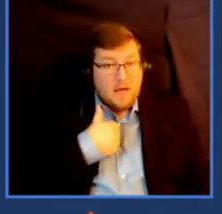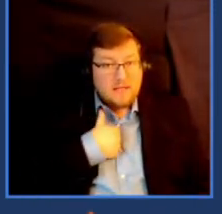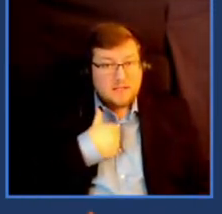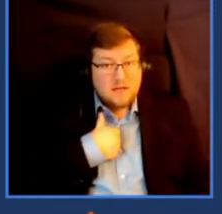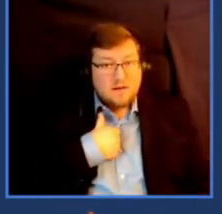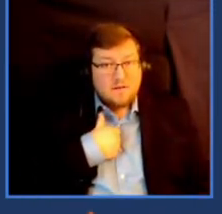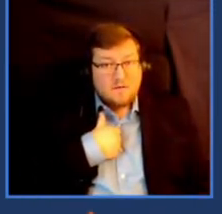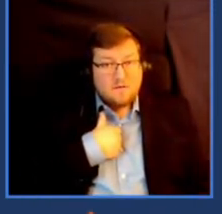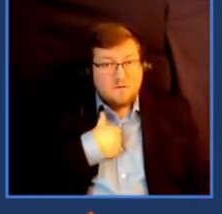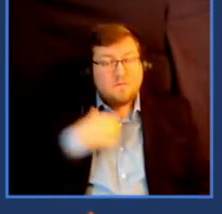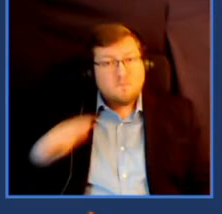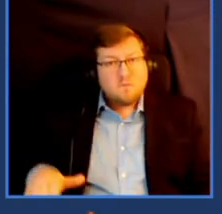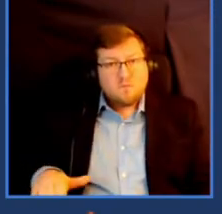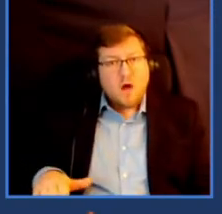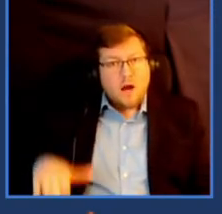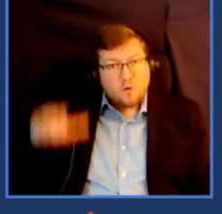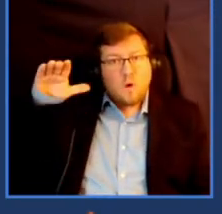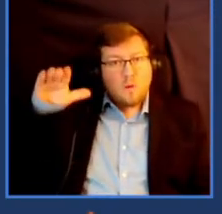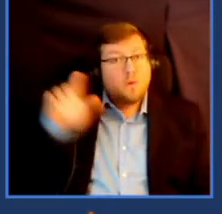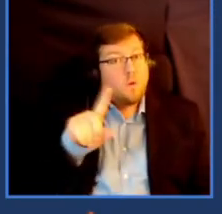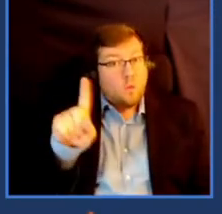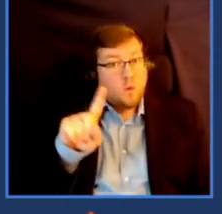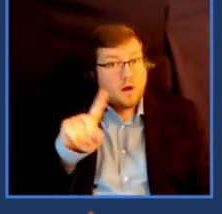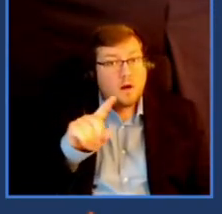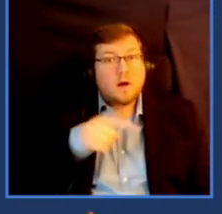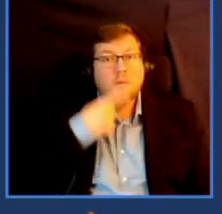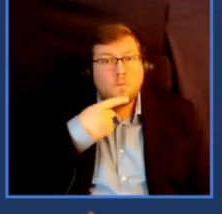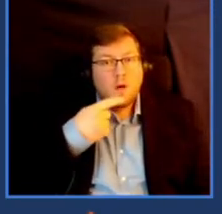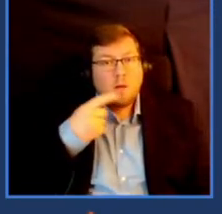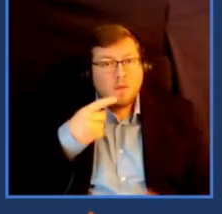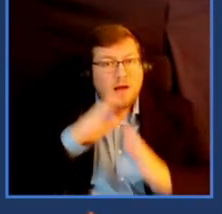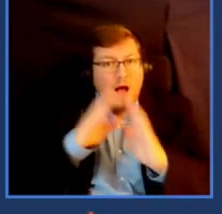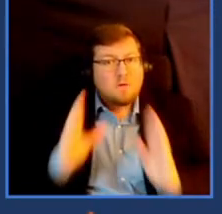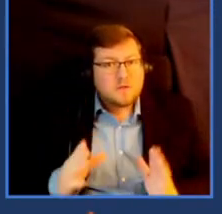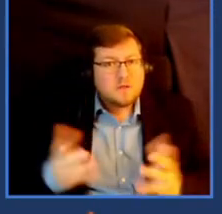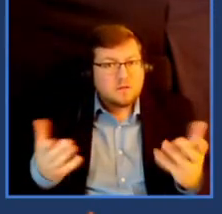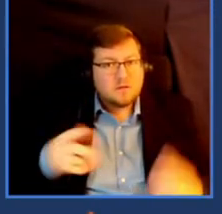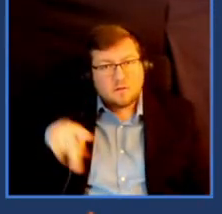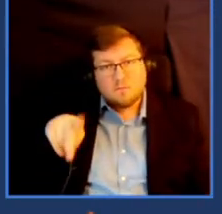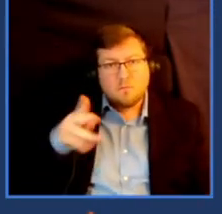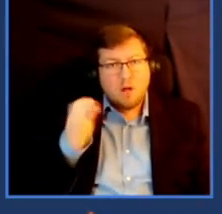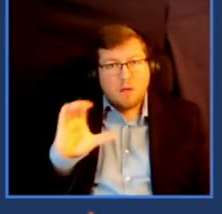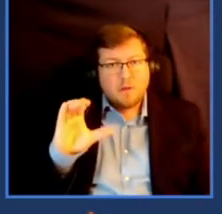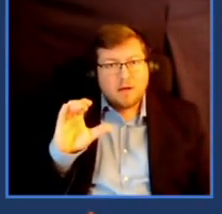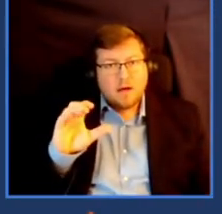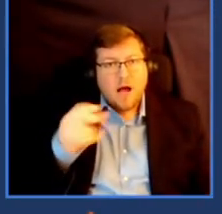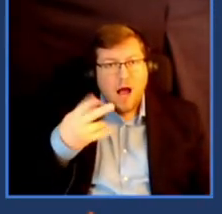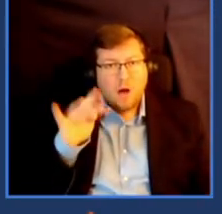in public housing, one of 12 children